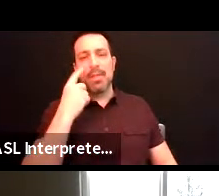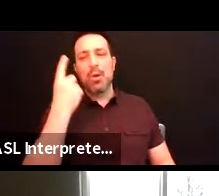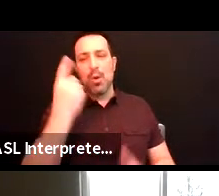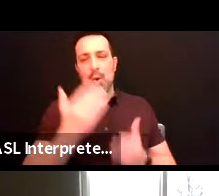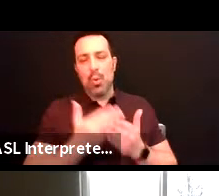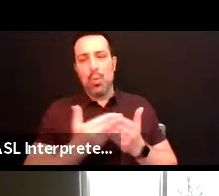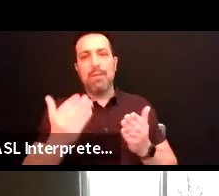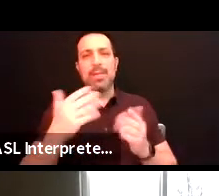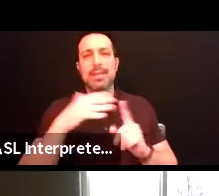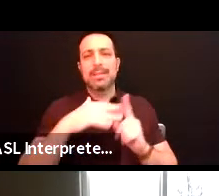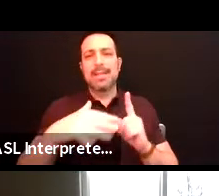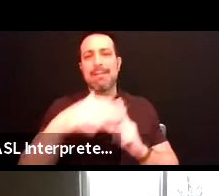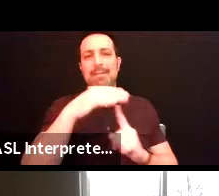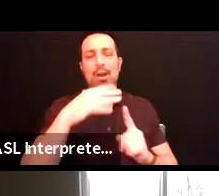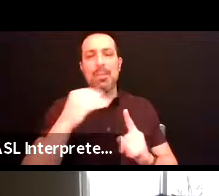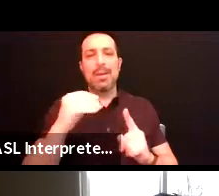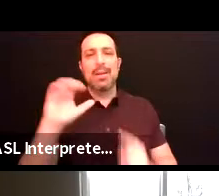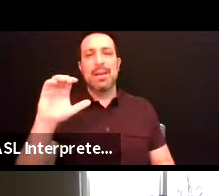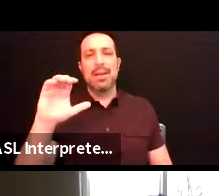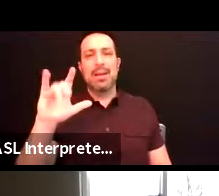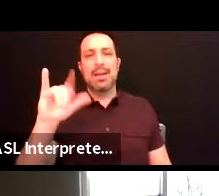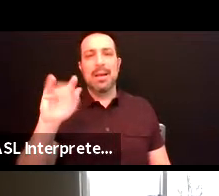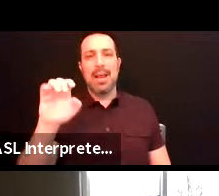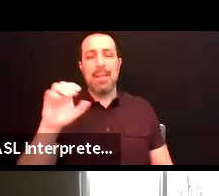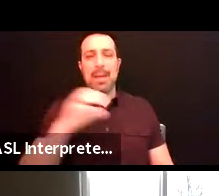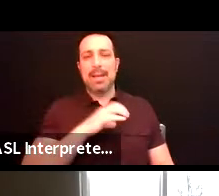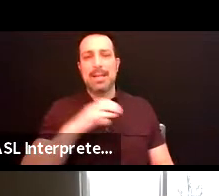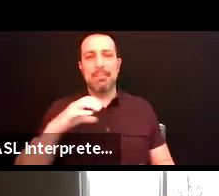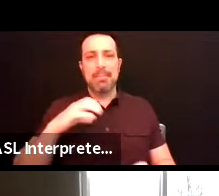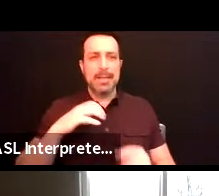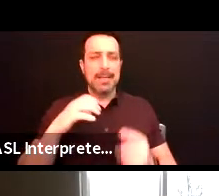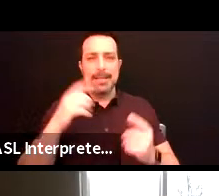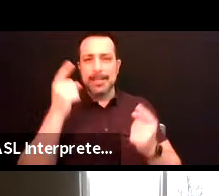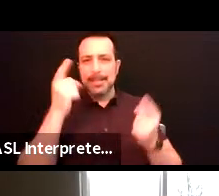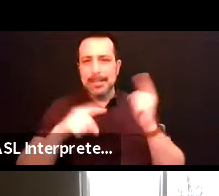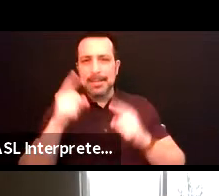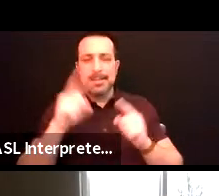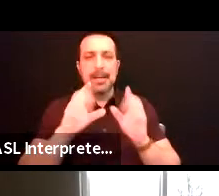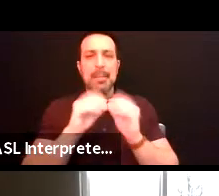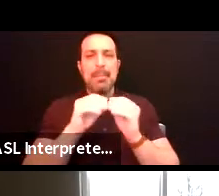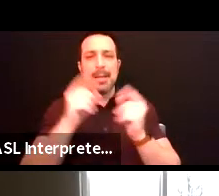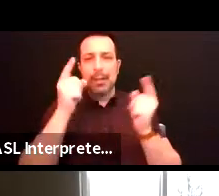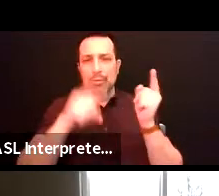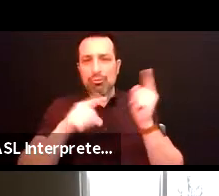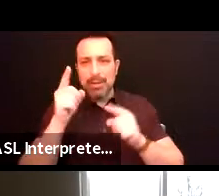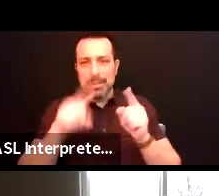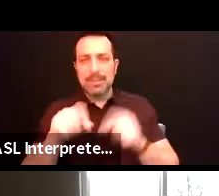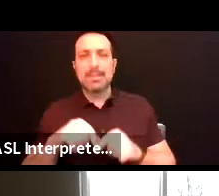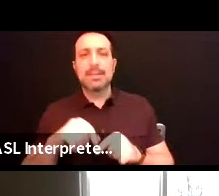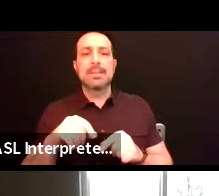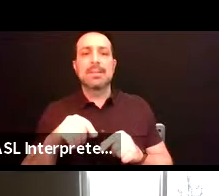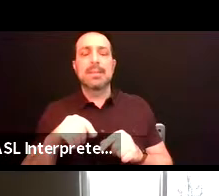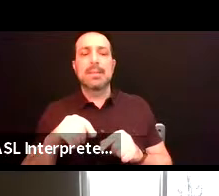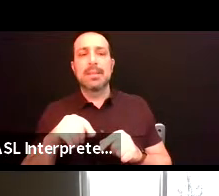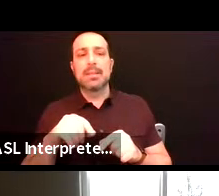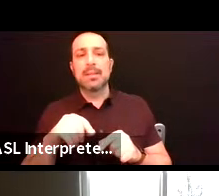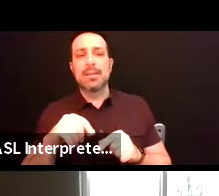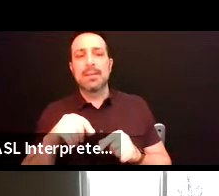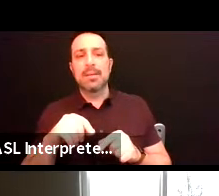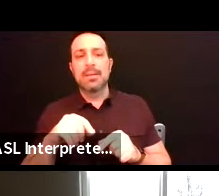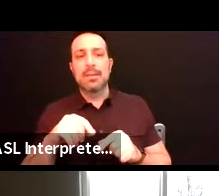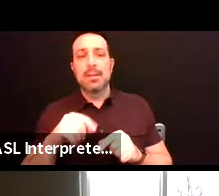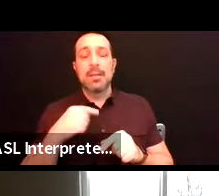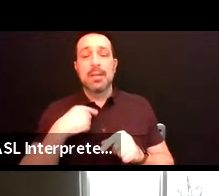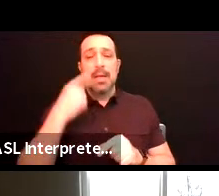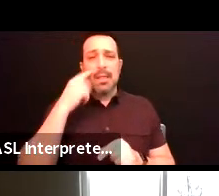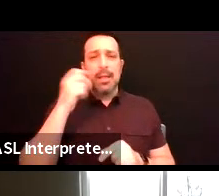the Environment and Climate Committee did was come to a series of sort of meeting agreements, which I